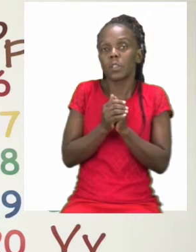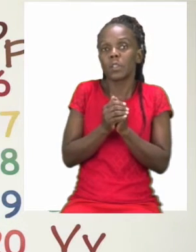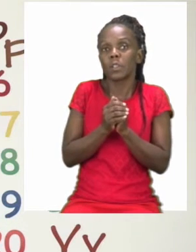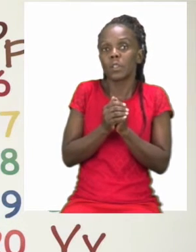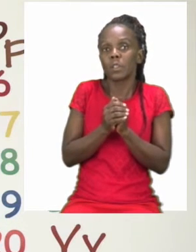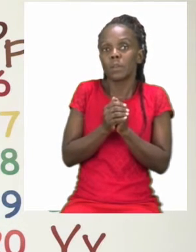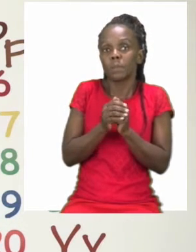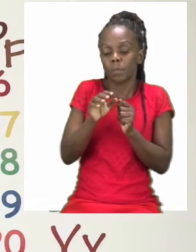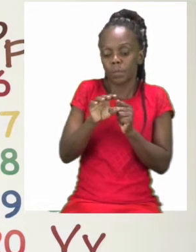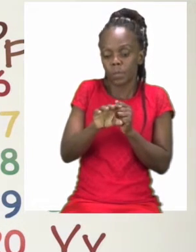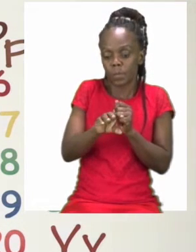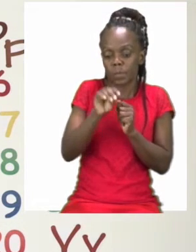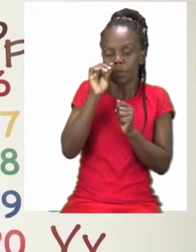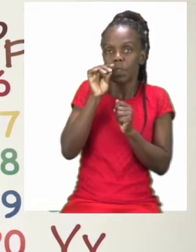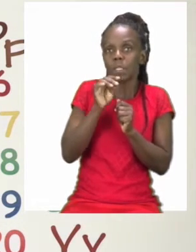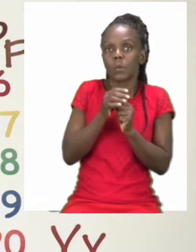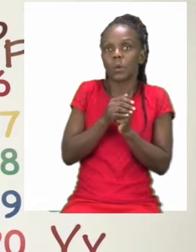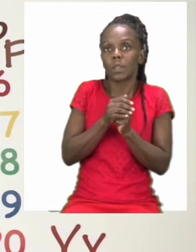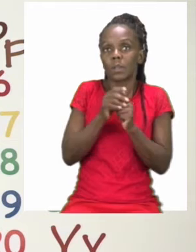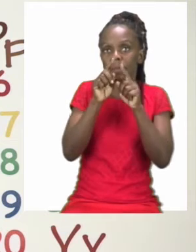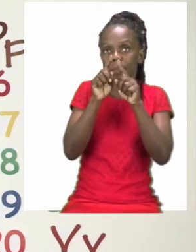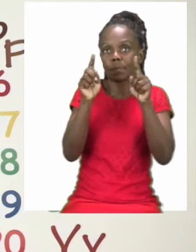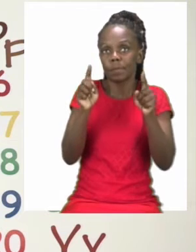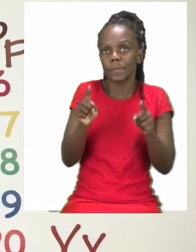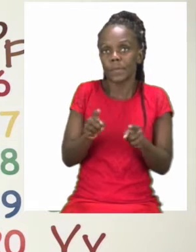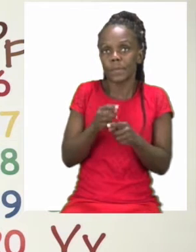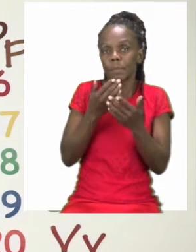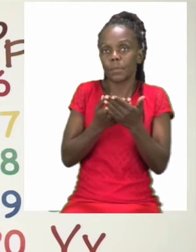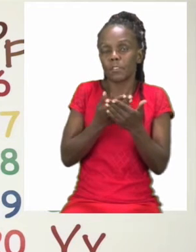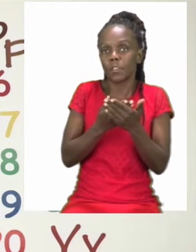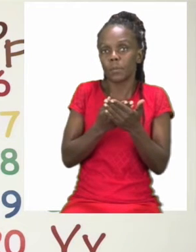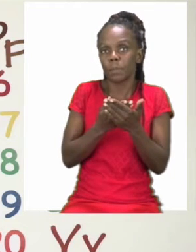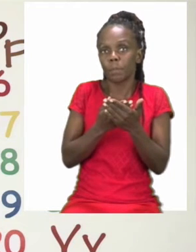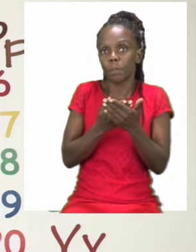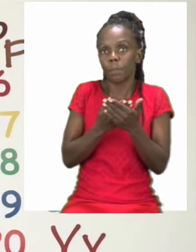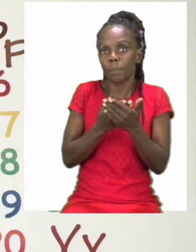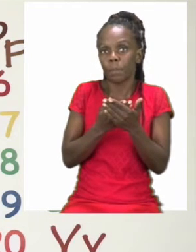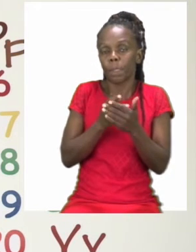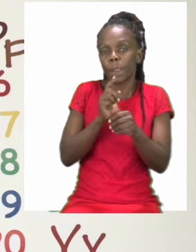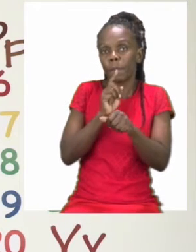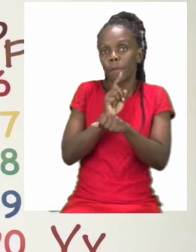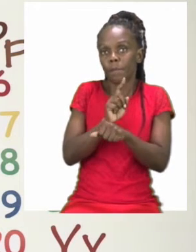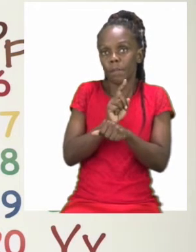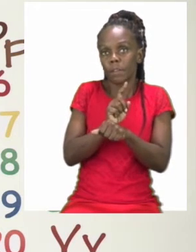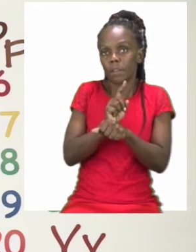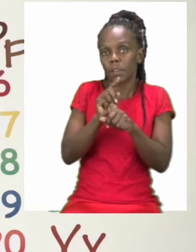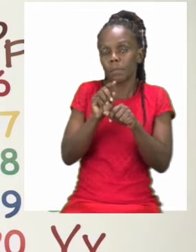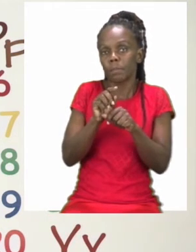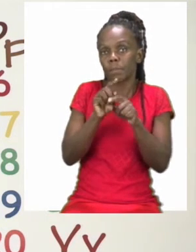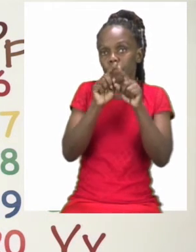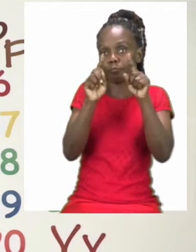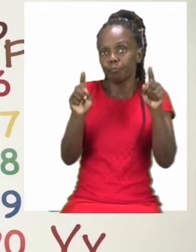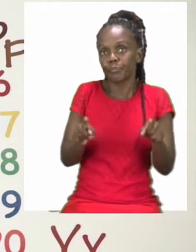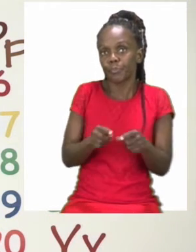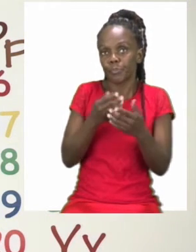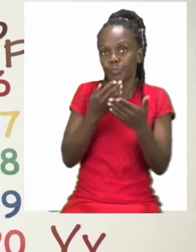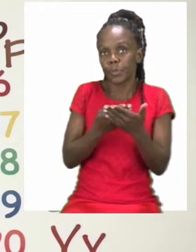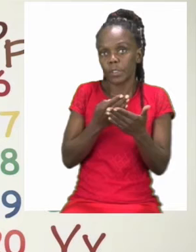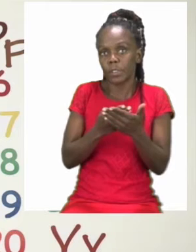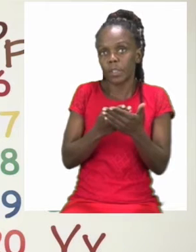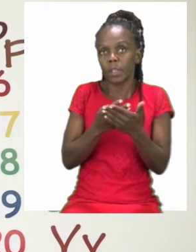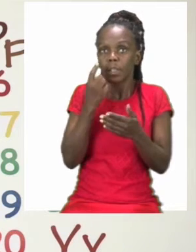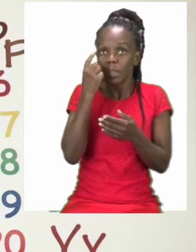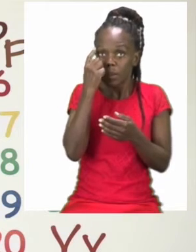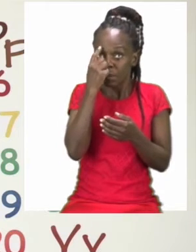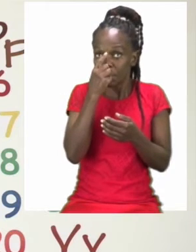it does. The first one I have is an eye. Now the eyes